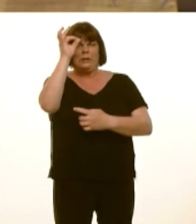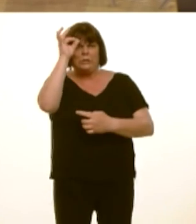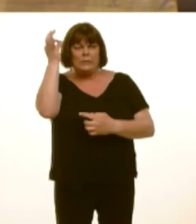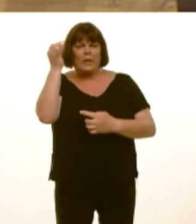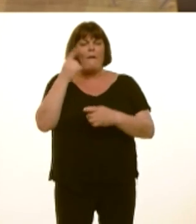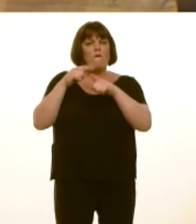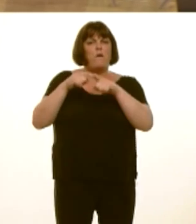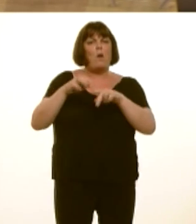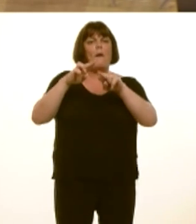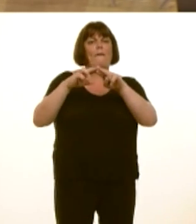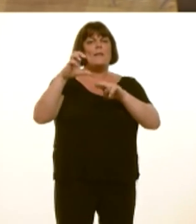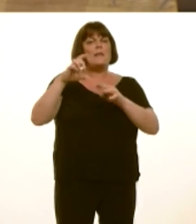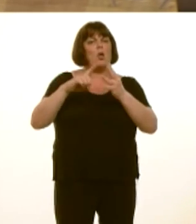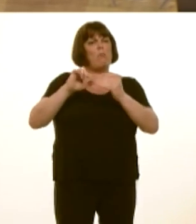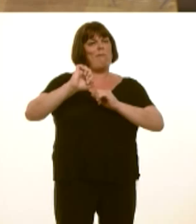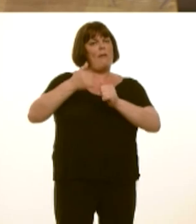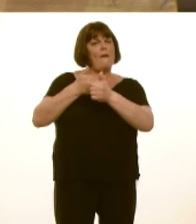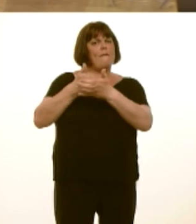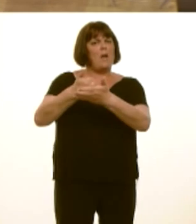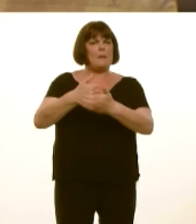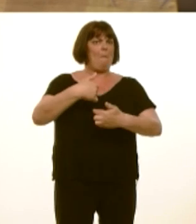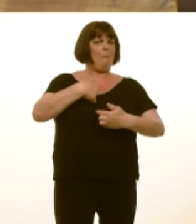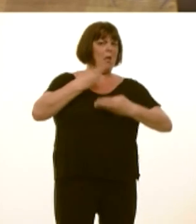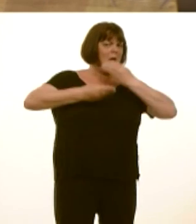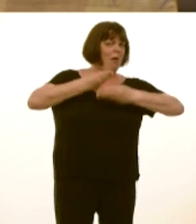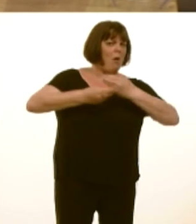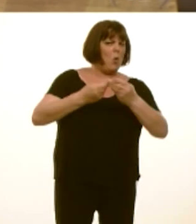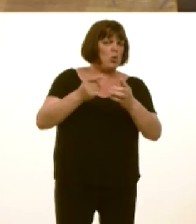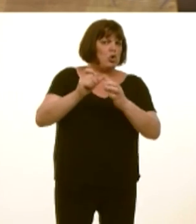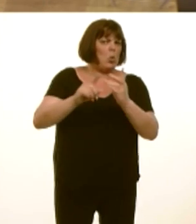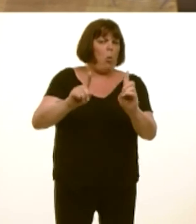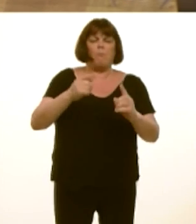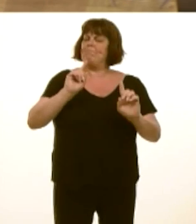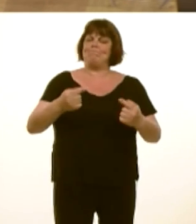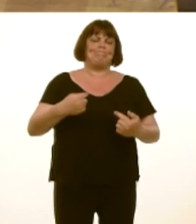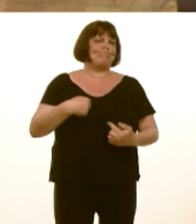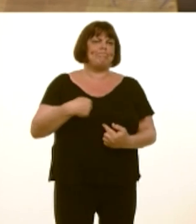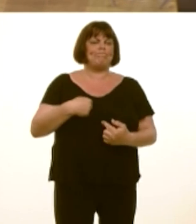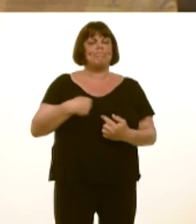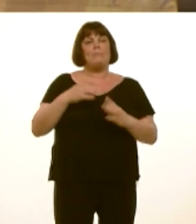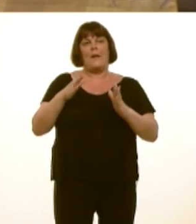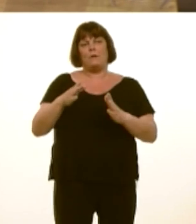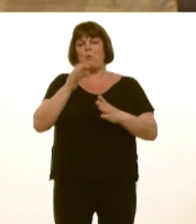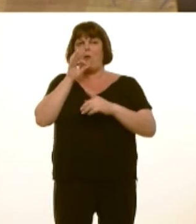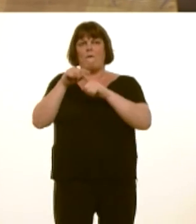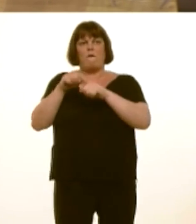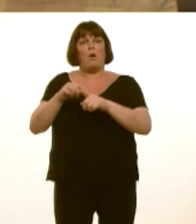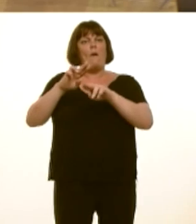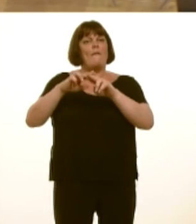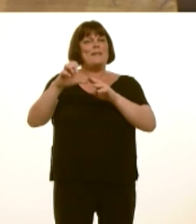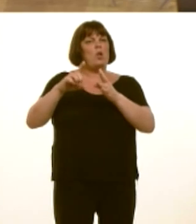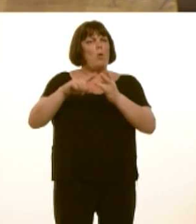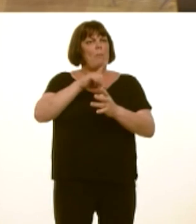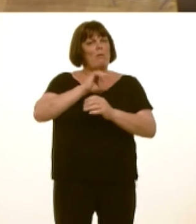FCO advice. That's important. It's not for me to give them advice. It's important that the FCO is able to do that, being, of course, the organisation that has people on the